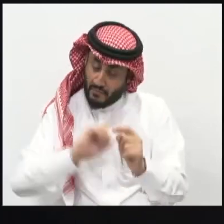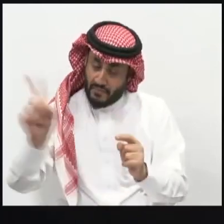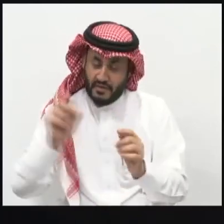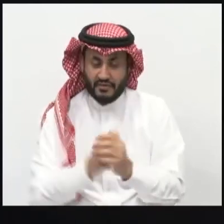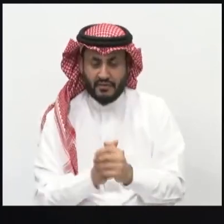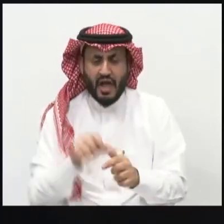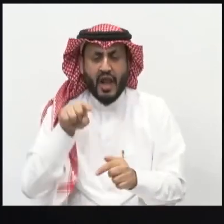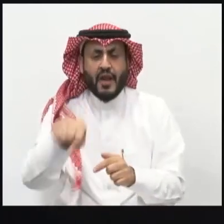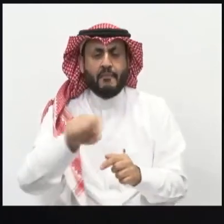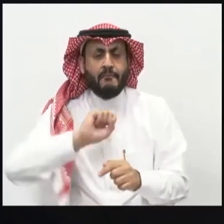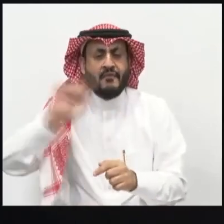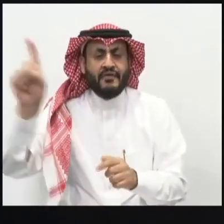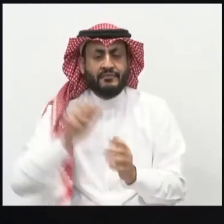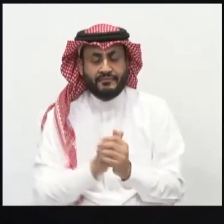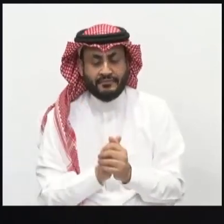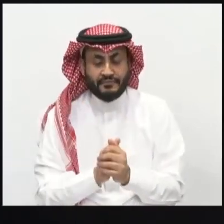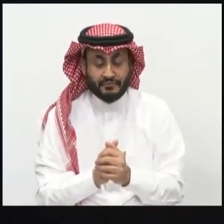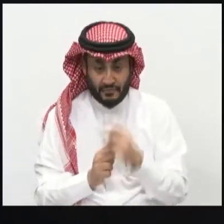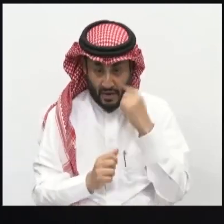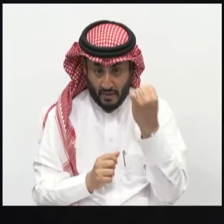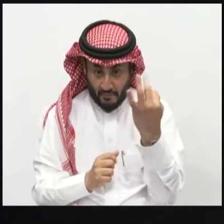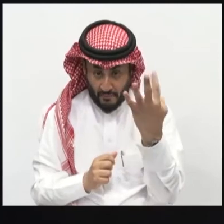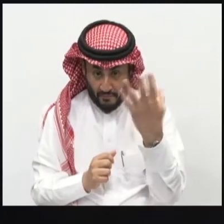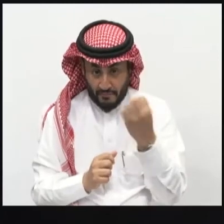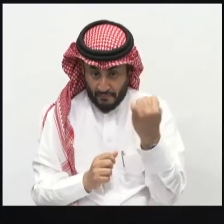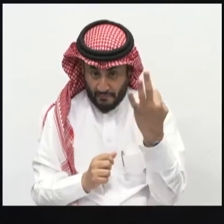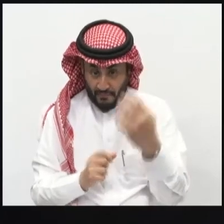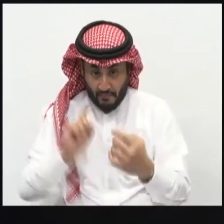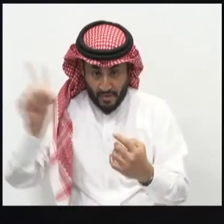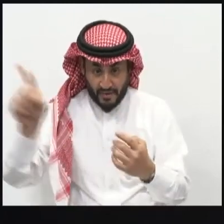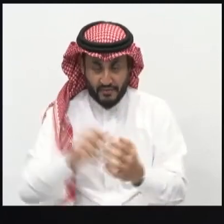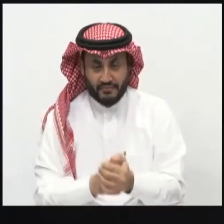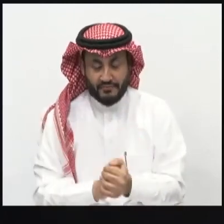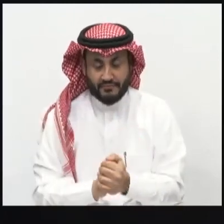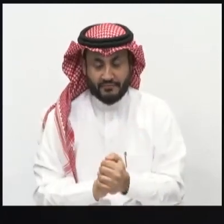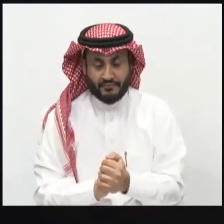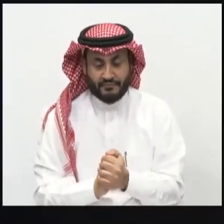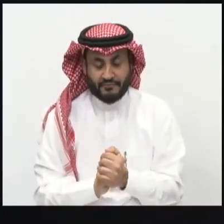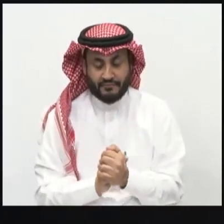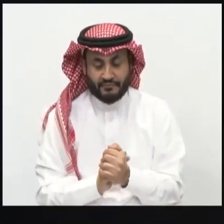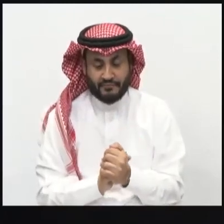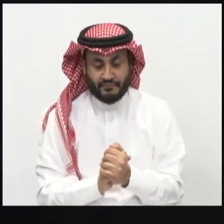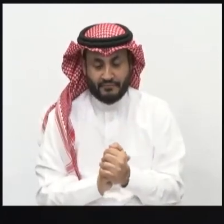if we point at something that's far, what do we say? That. If it's more than one,